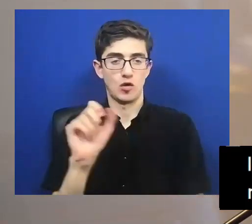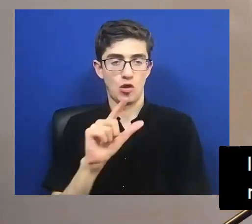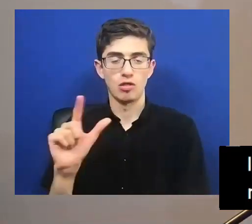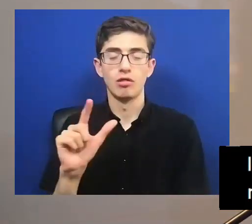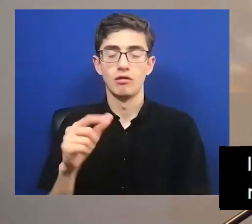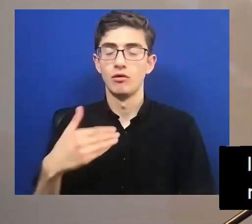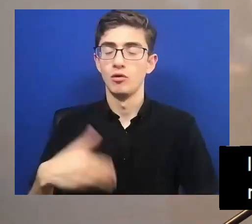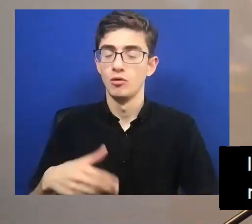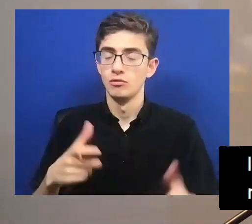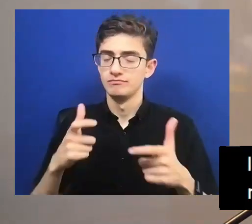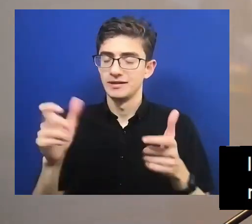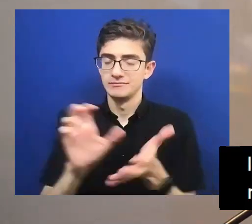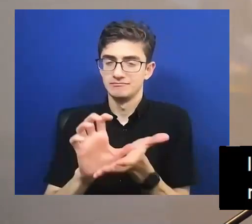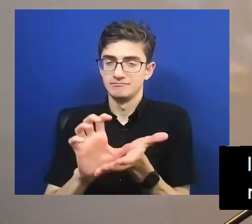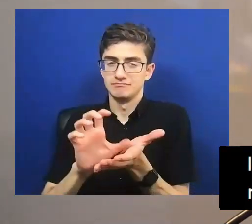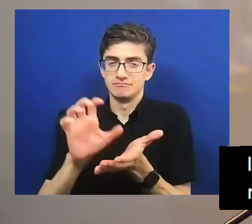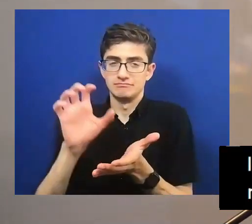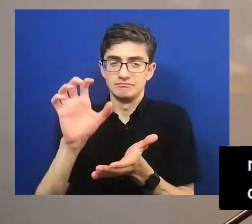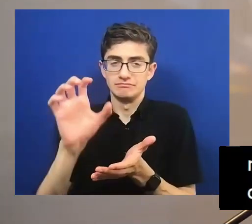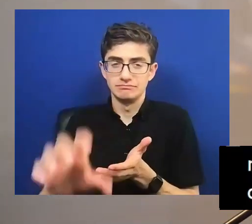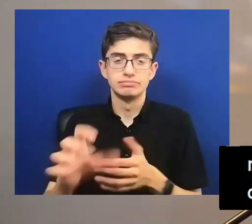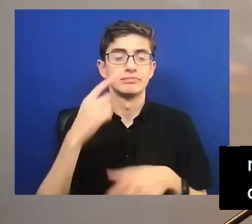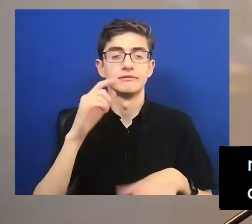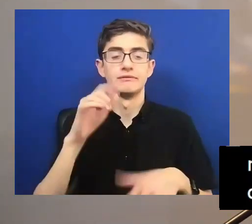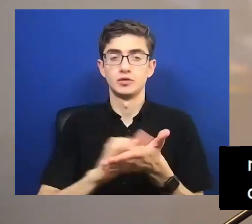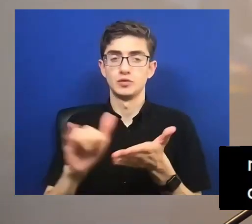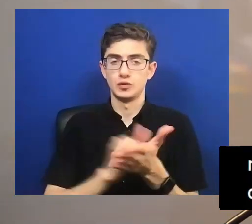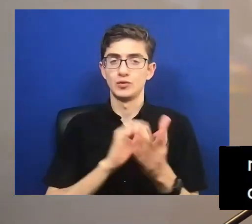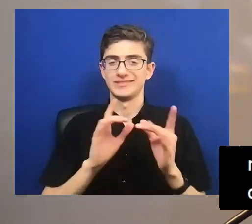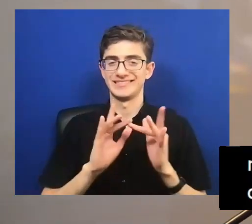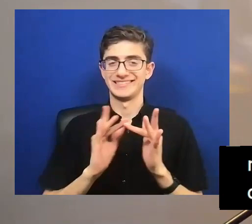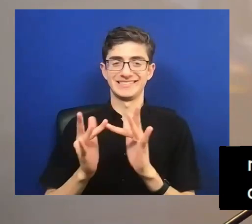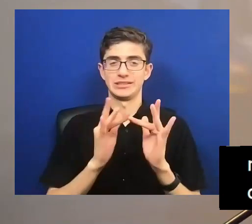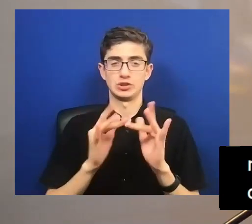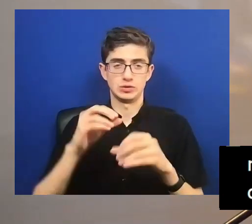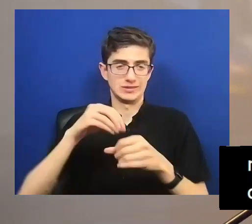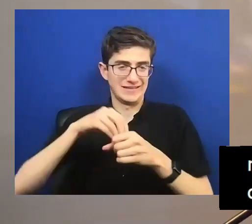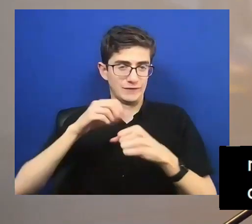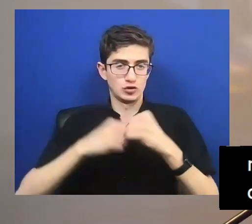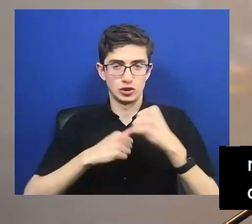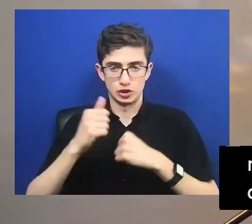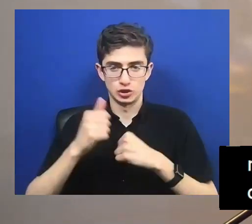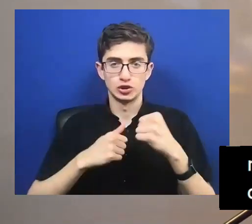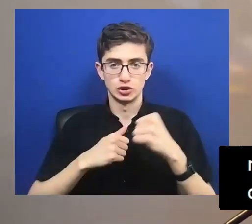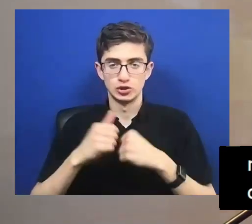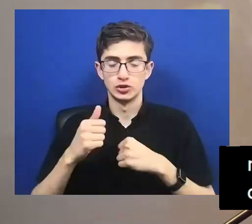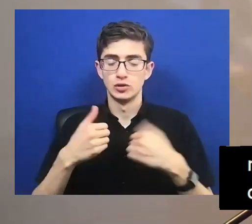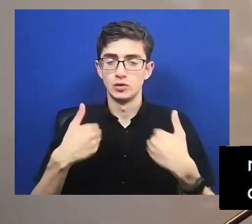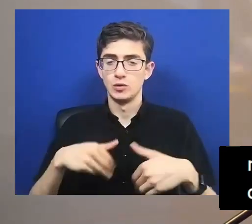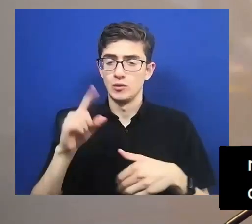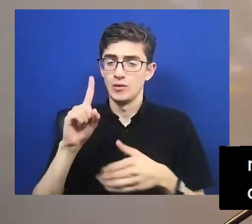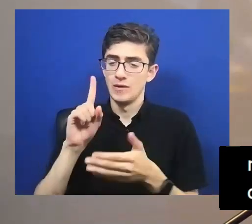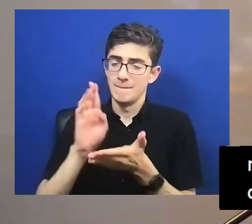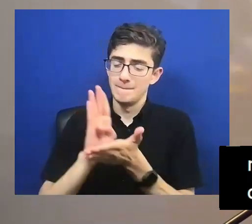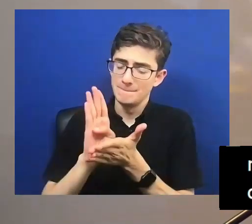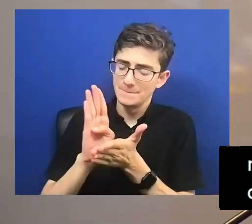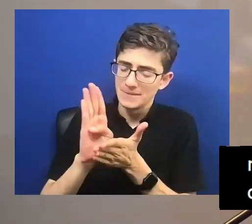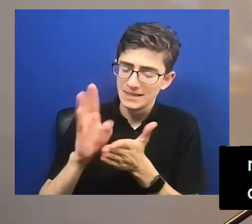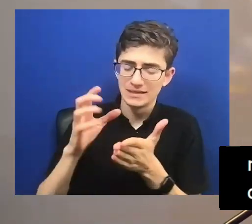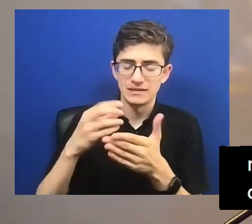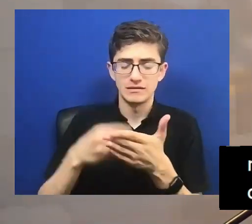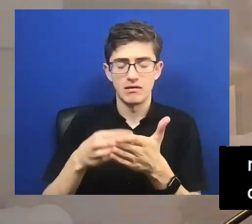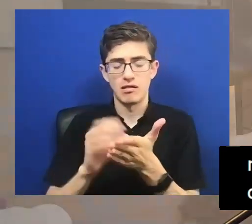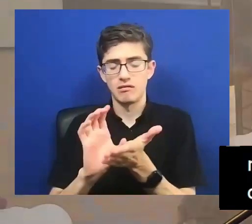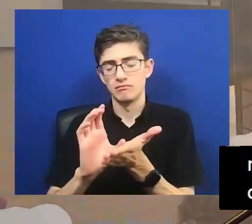infrastructure. With more than $1 billion in public investments, ConnectALL will provide affordable access to